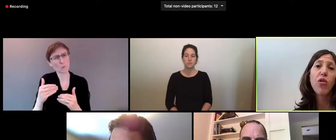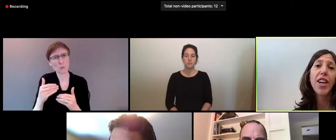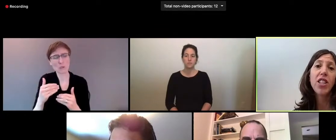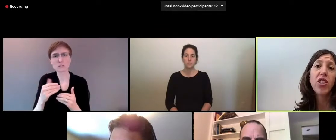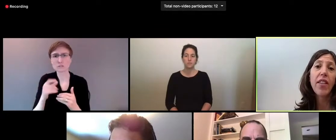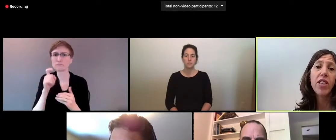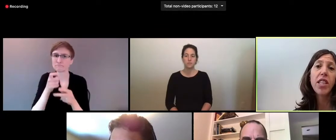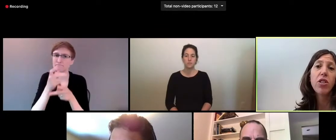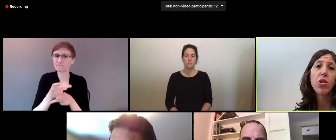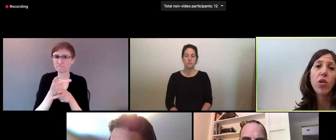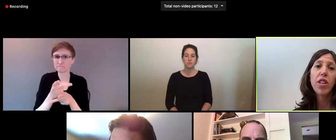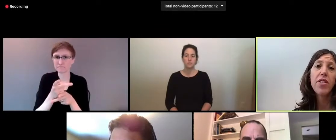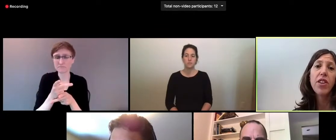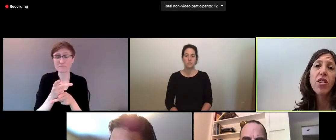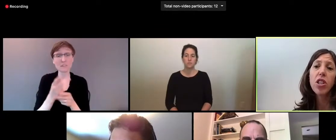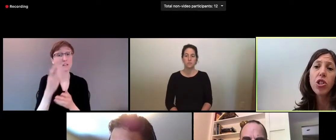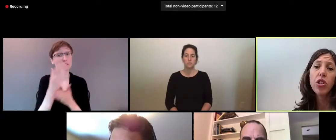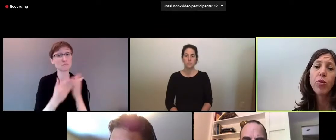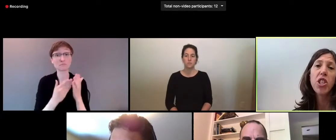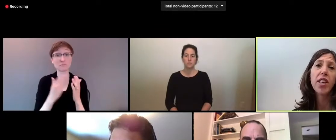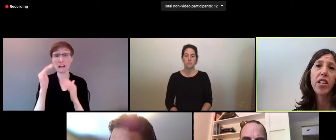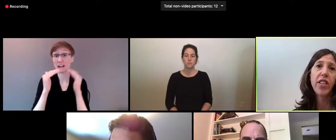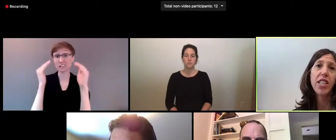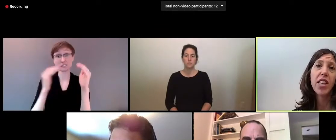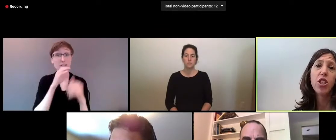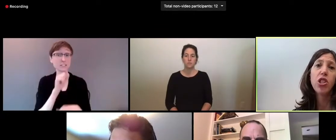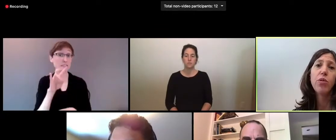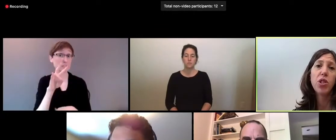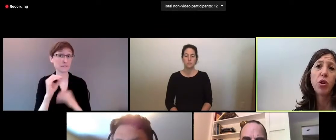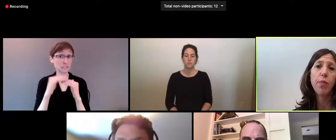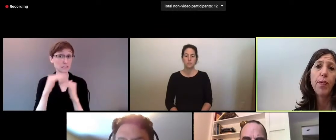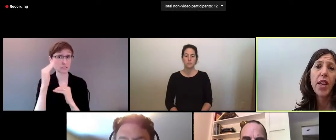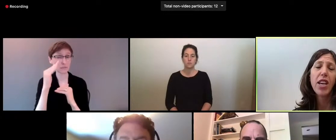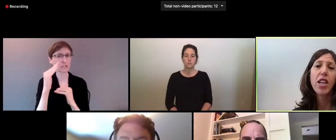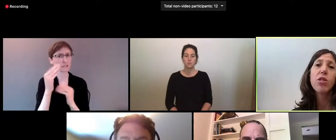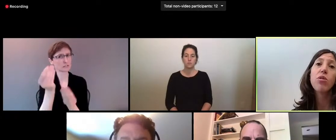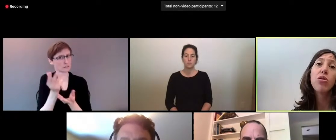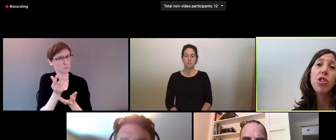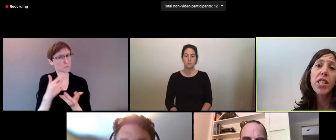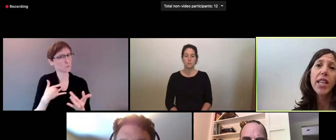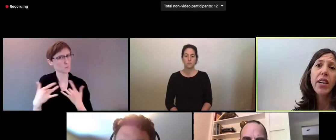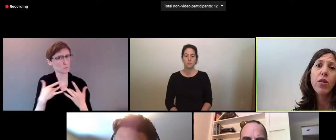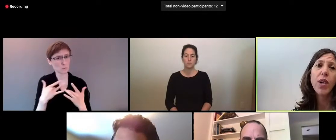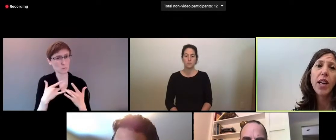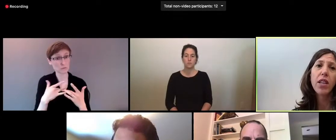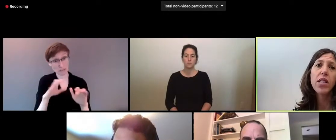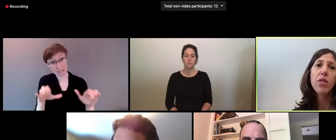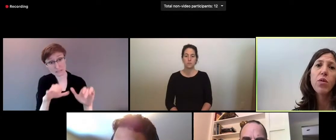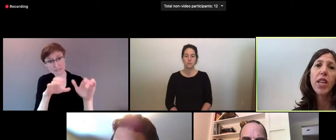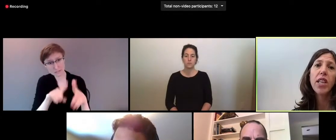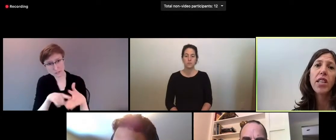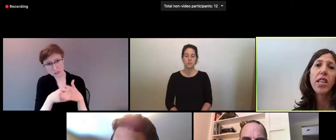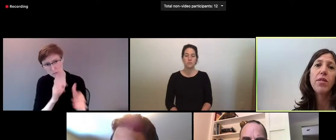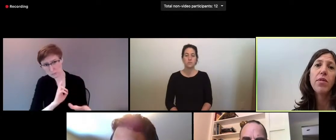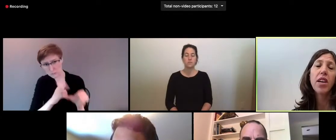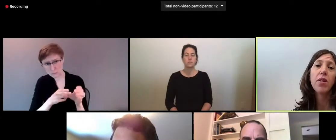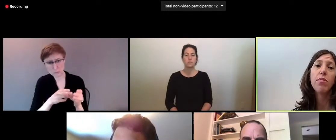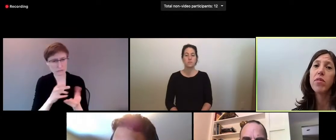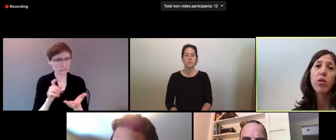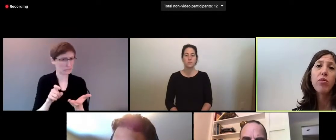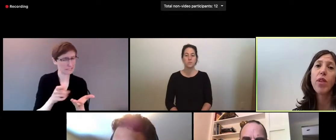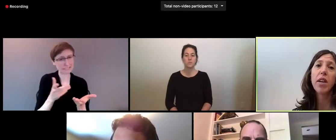adults over age 70 years old that they're not sure which activities they should resume. So just like everyone else, we